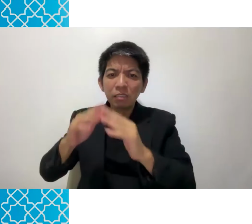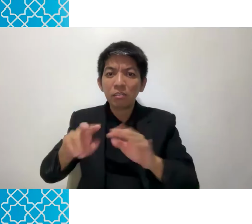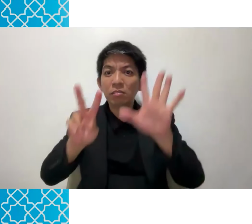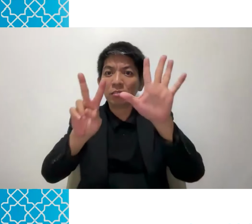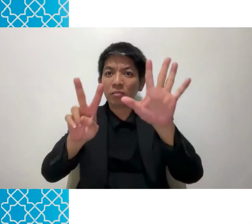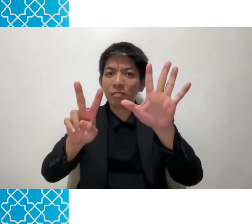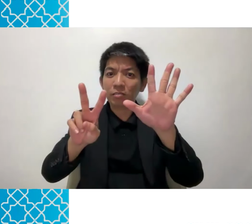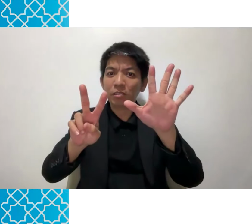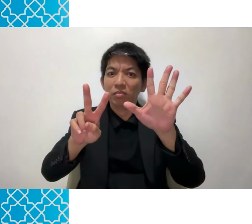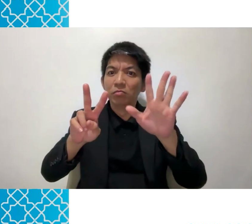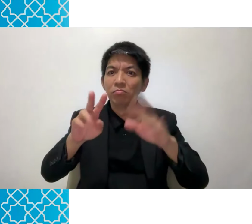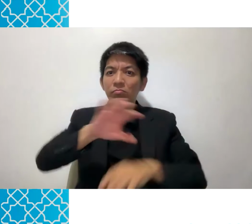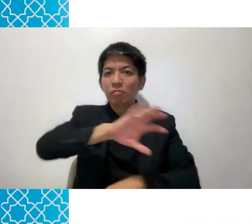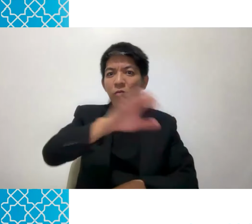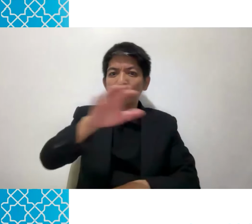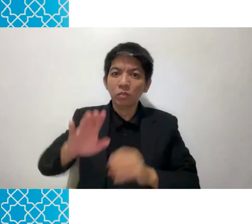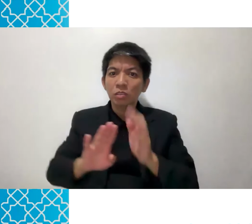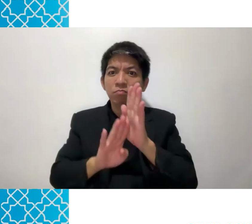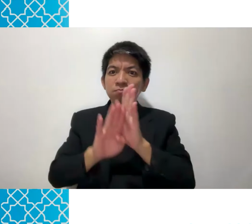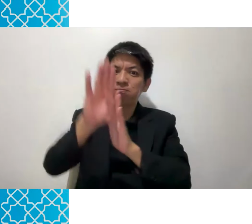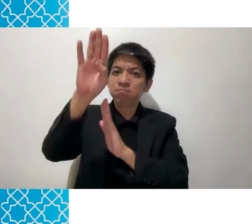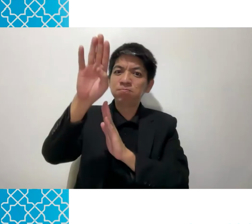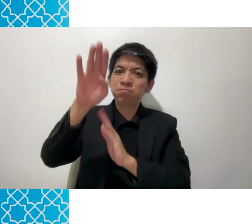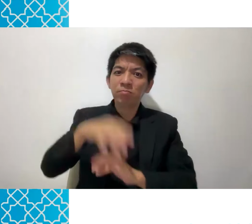led to the improvement that I want to